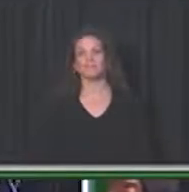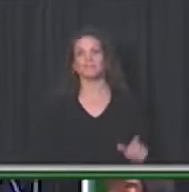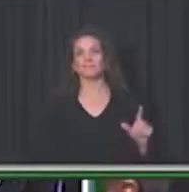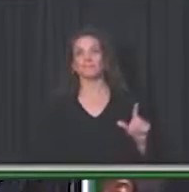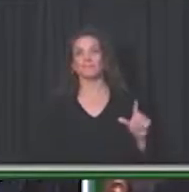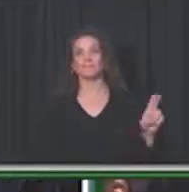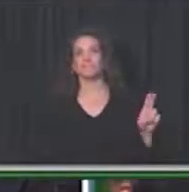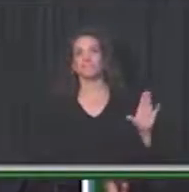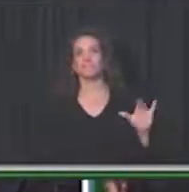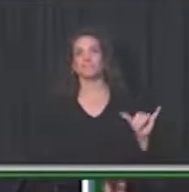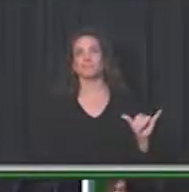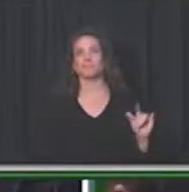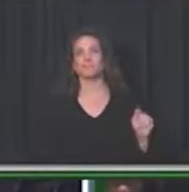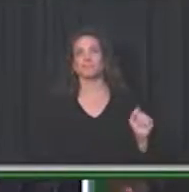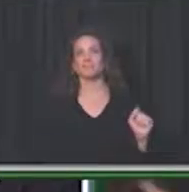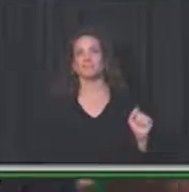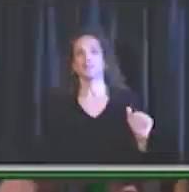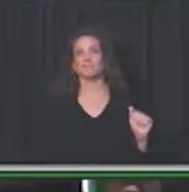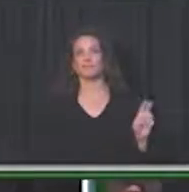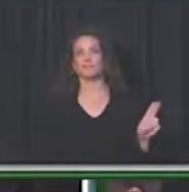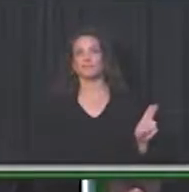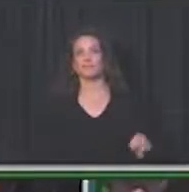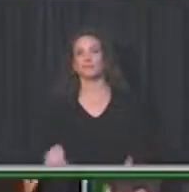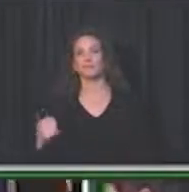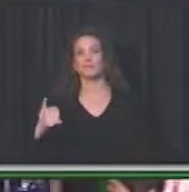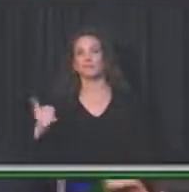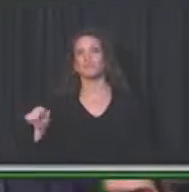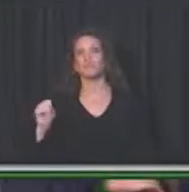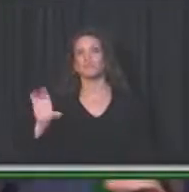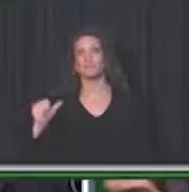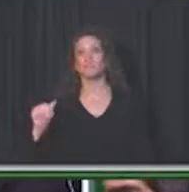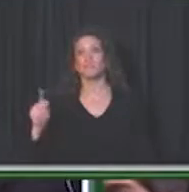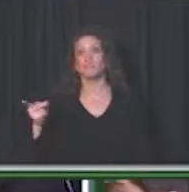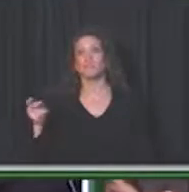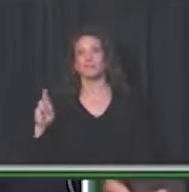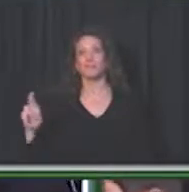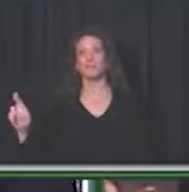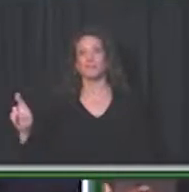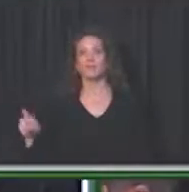Lucy Tao. Jessica Kerr.